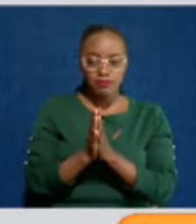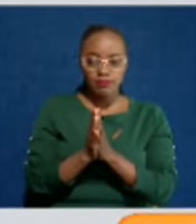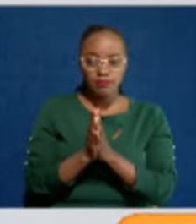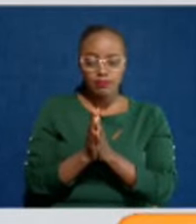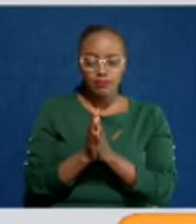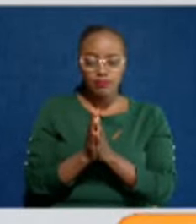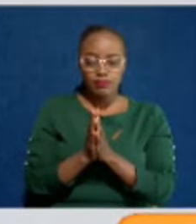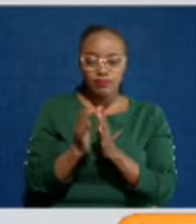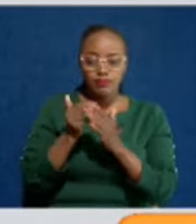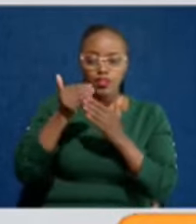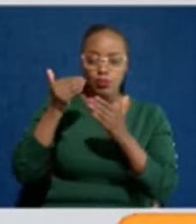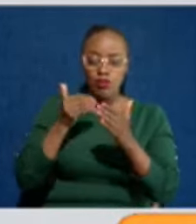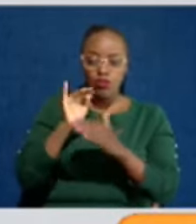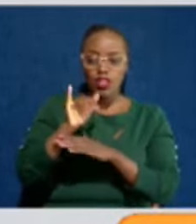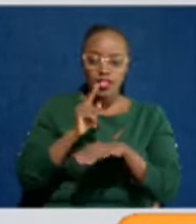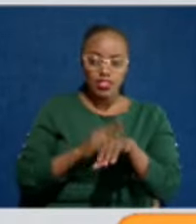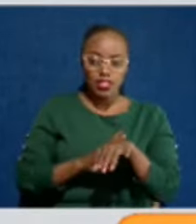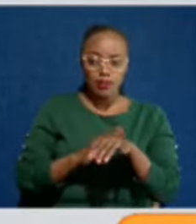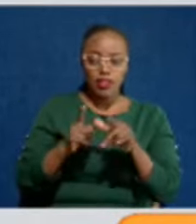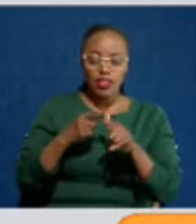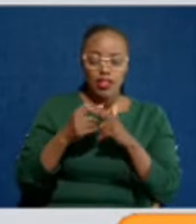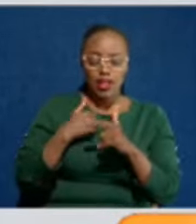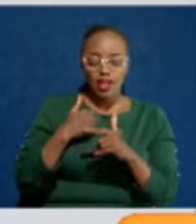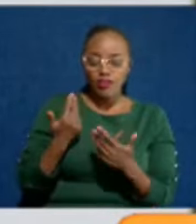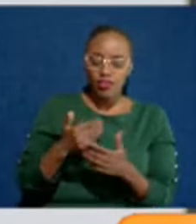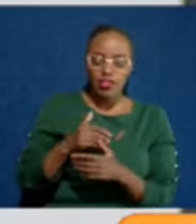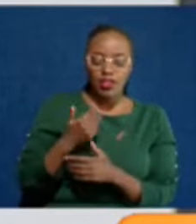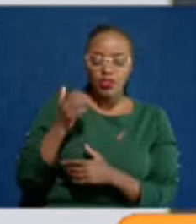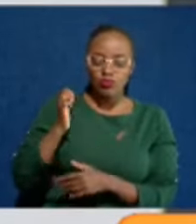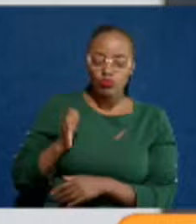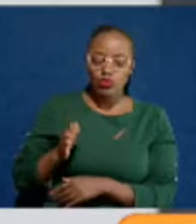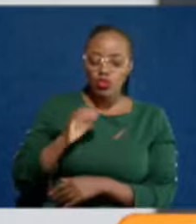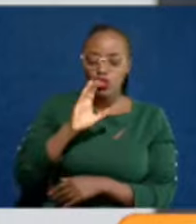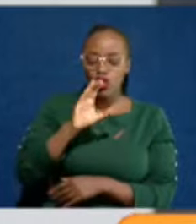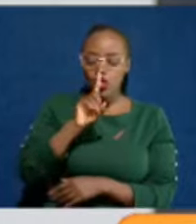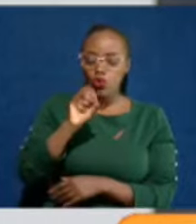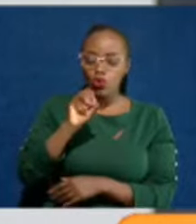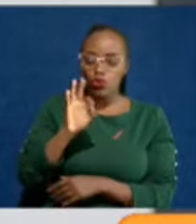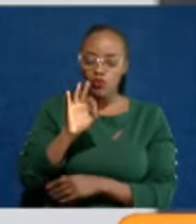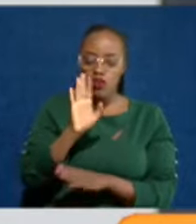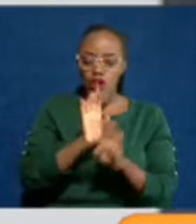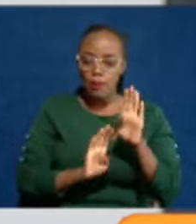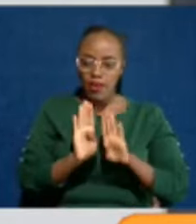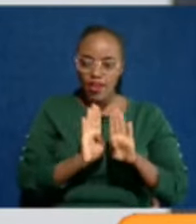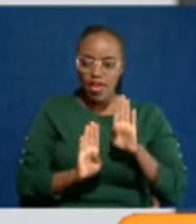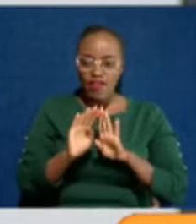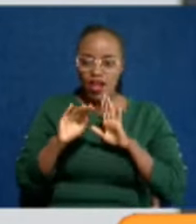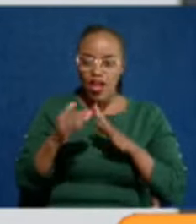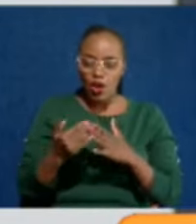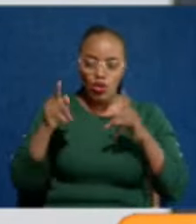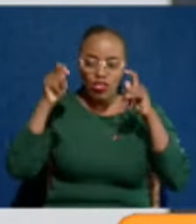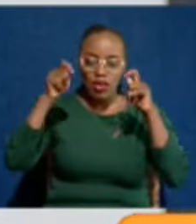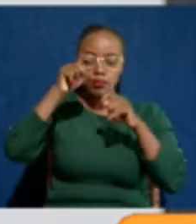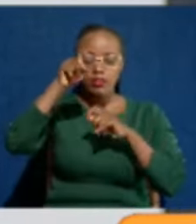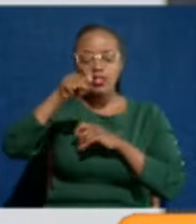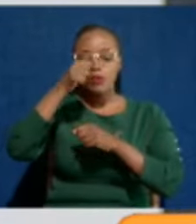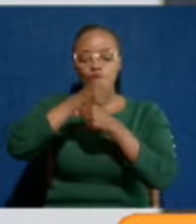and even just before that there was the code of conduct. Remember, a very good code of conduct that guided how the protests should